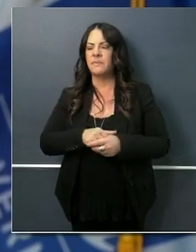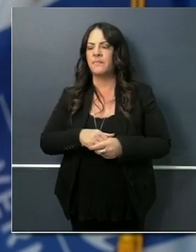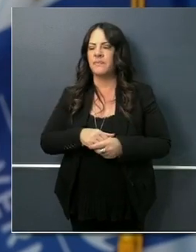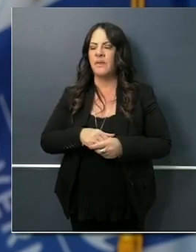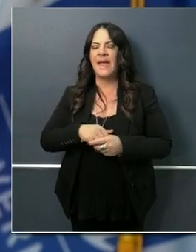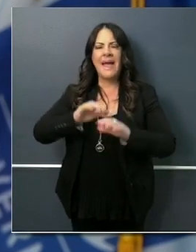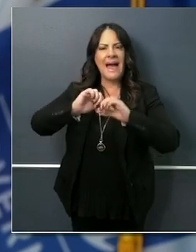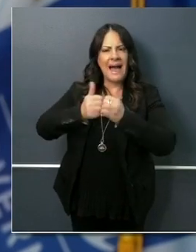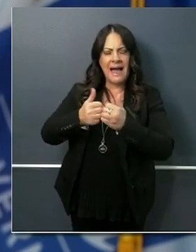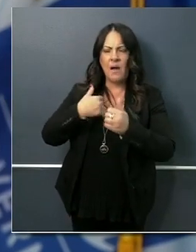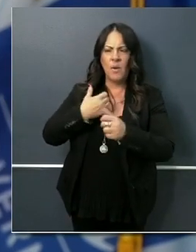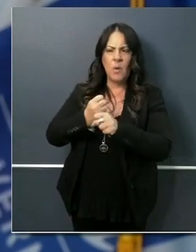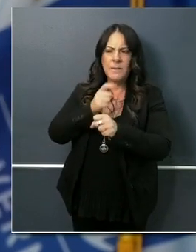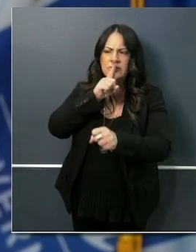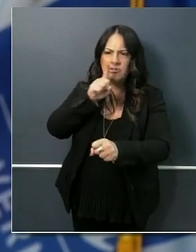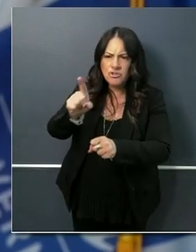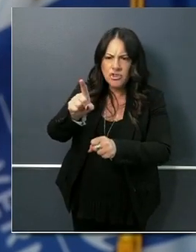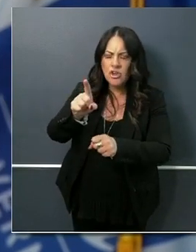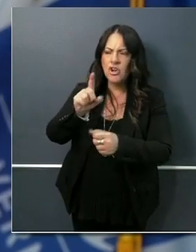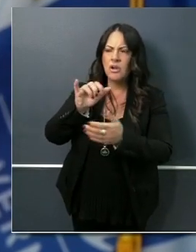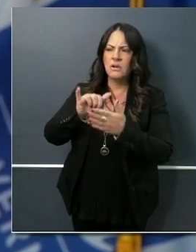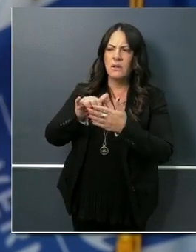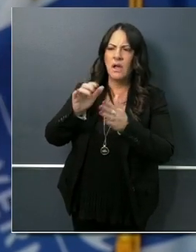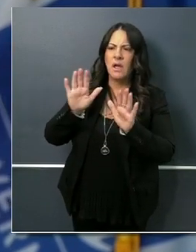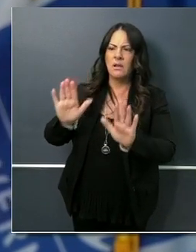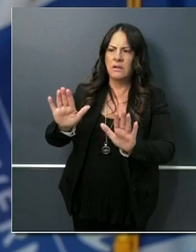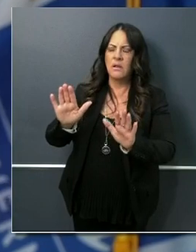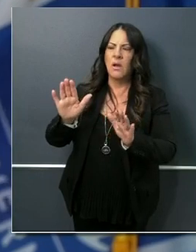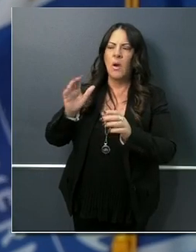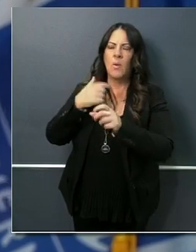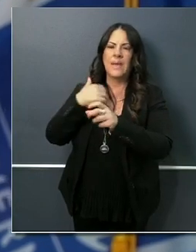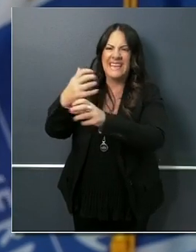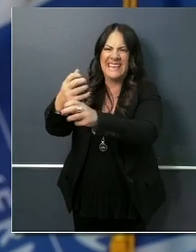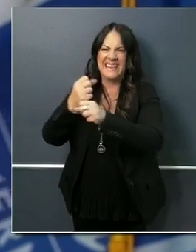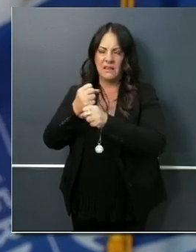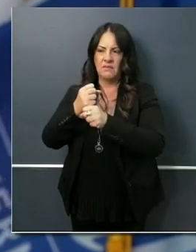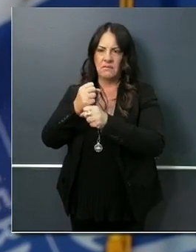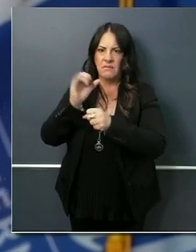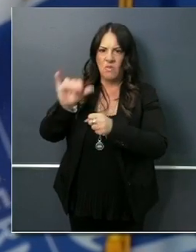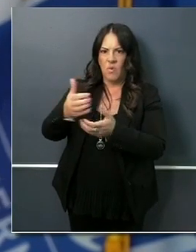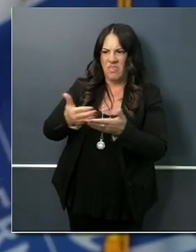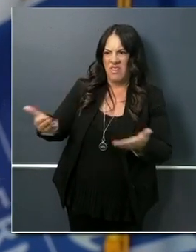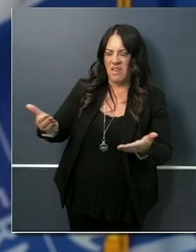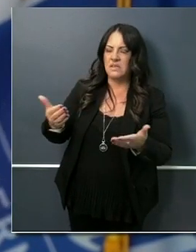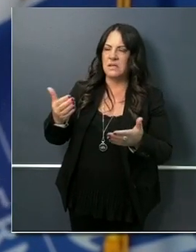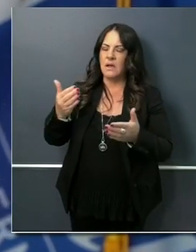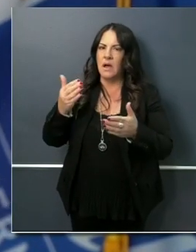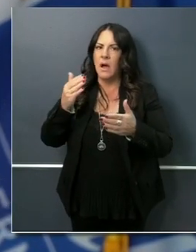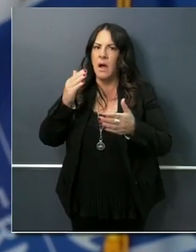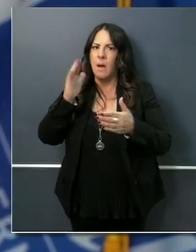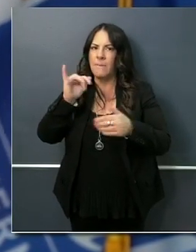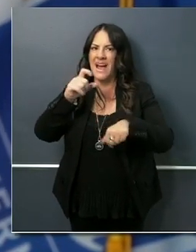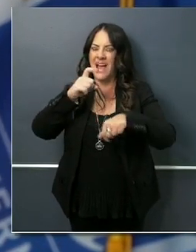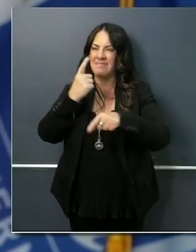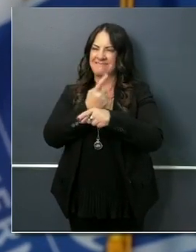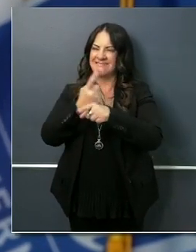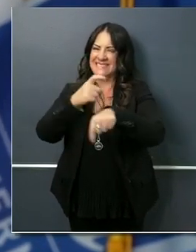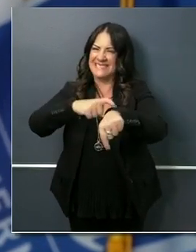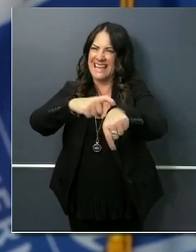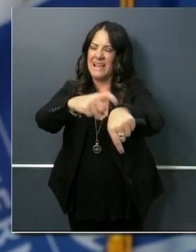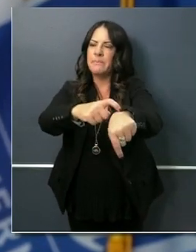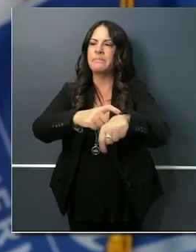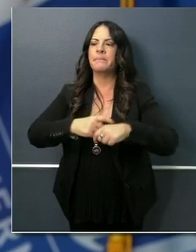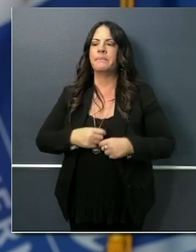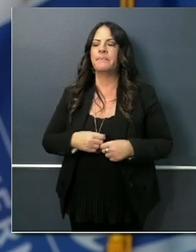to ensure for the commodities that we're going to get in the timelines that we've set forth. You know, we